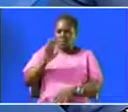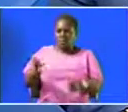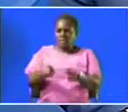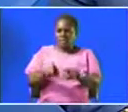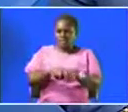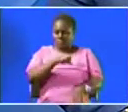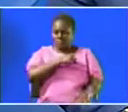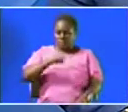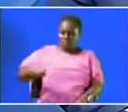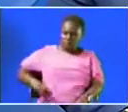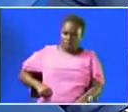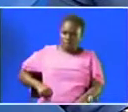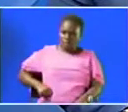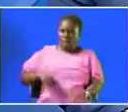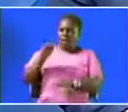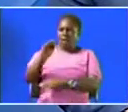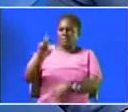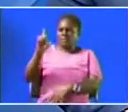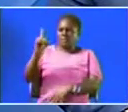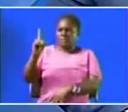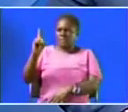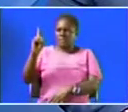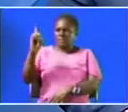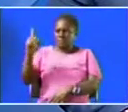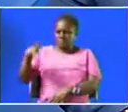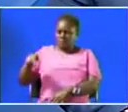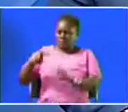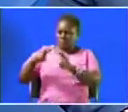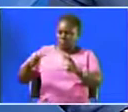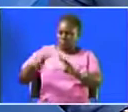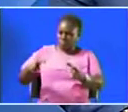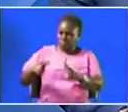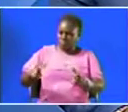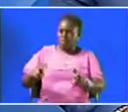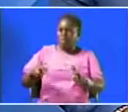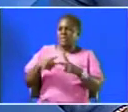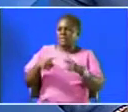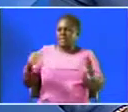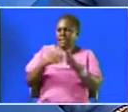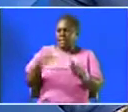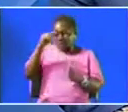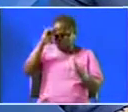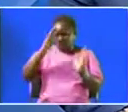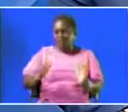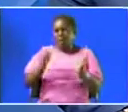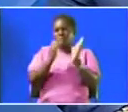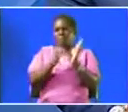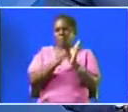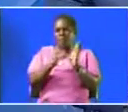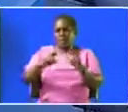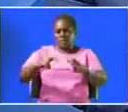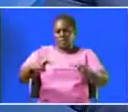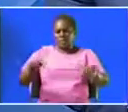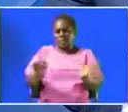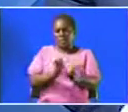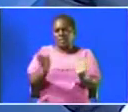Senate has threatened to ask the Director of Public Prosecutions to institute criminal proceedings against Governor Mutua and the Inspector General of